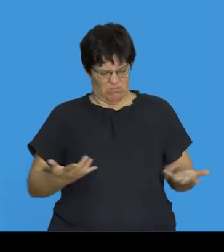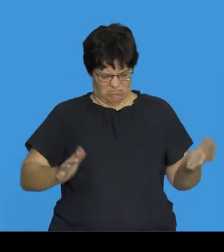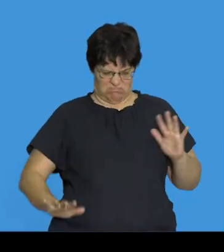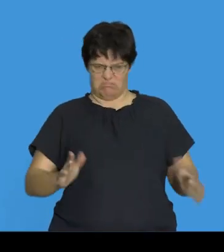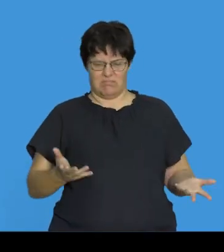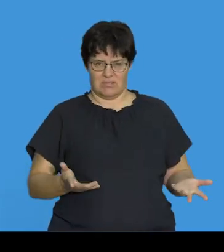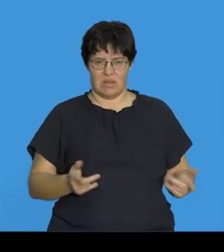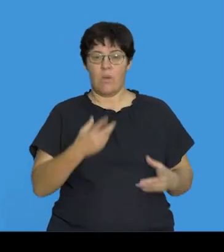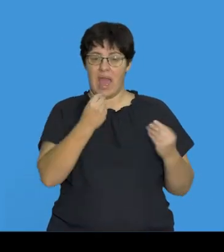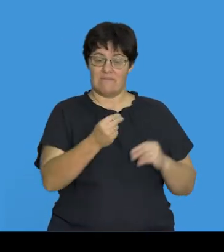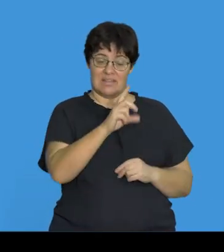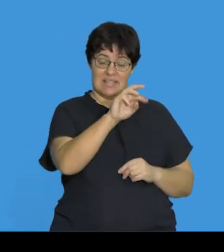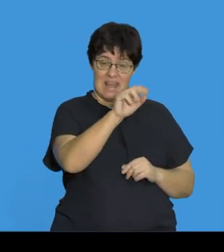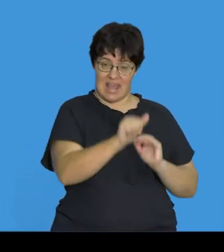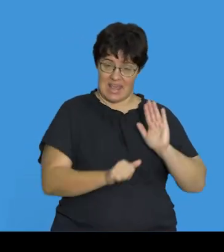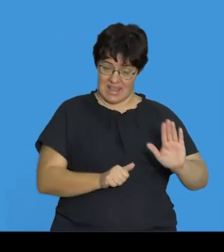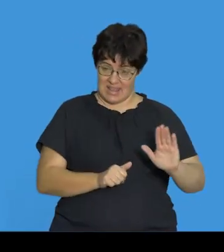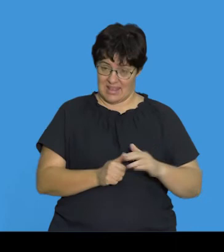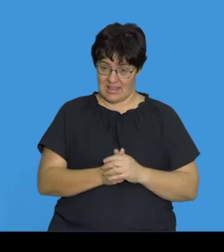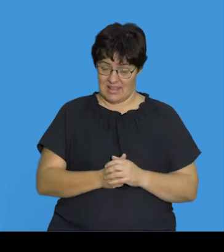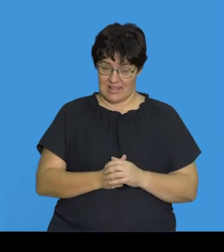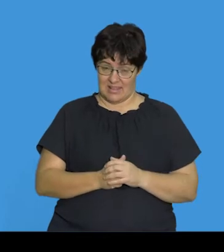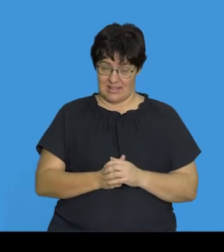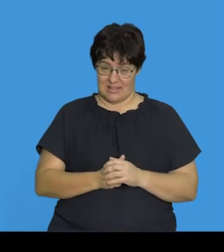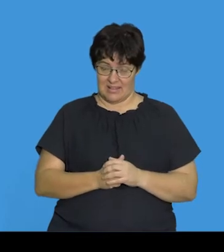just looked at. So we've had DNA